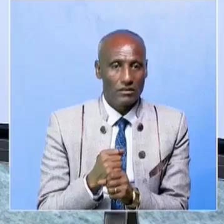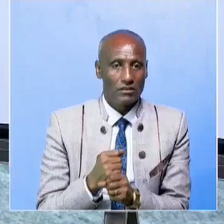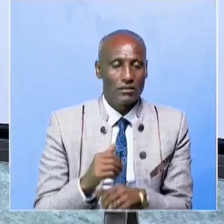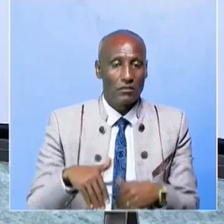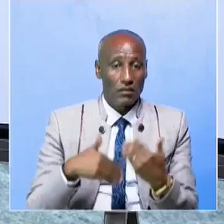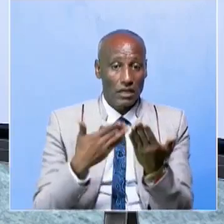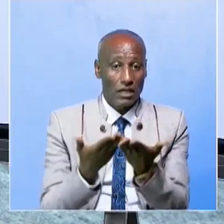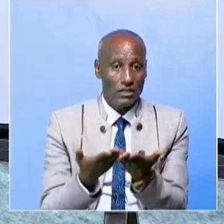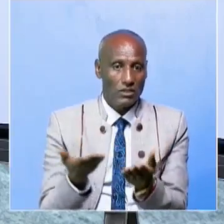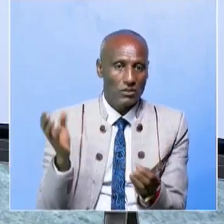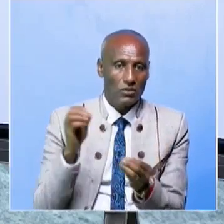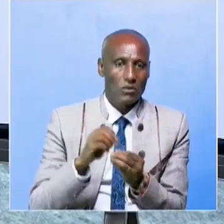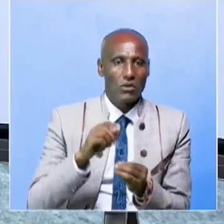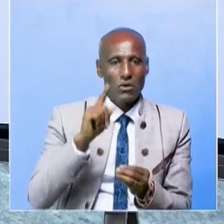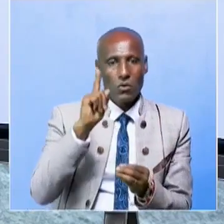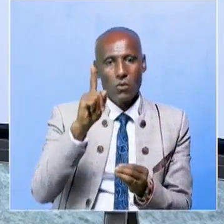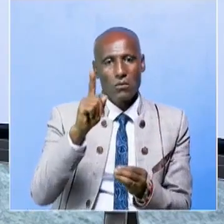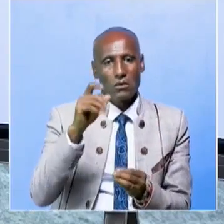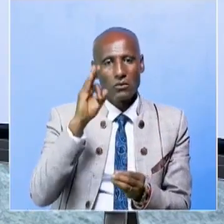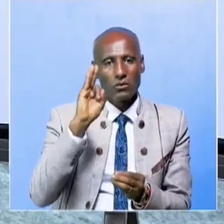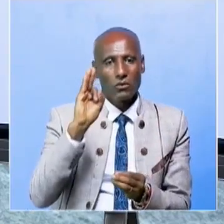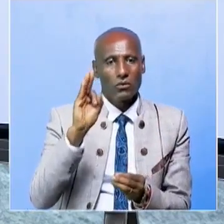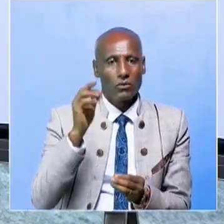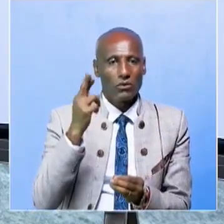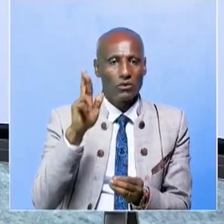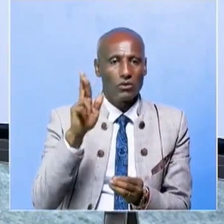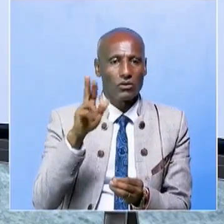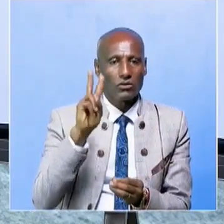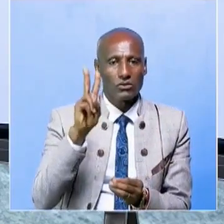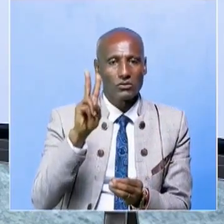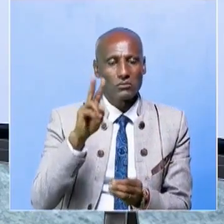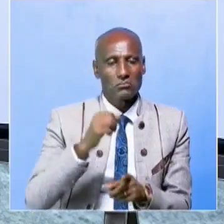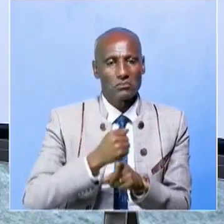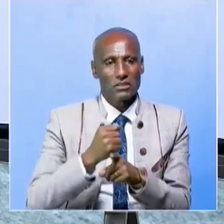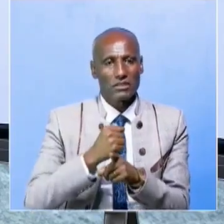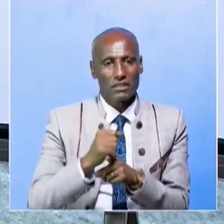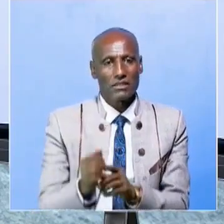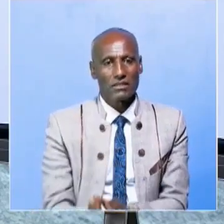two exercises and we'll close our class.